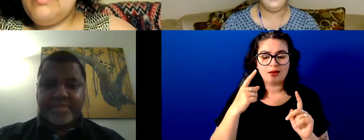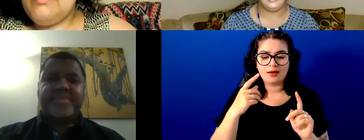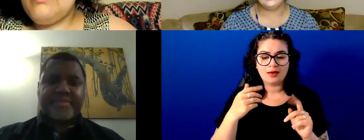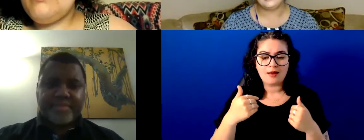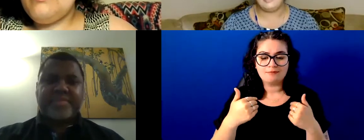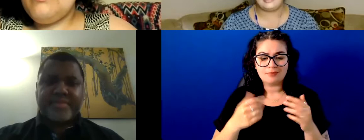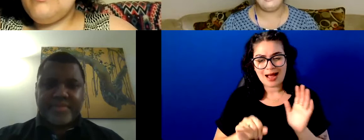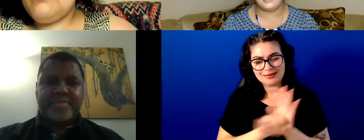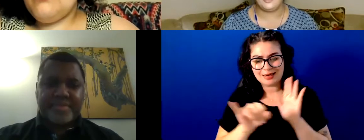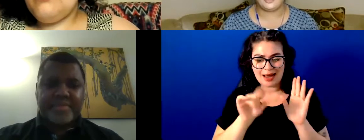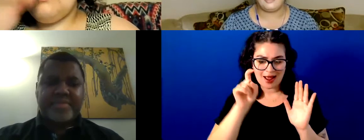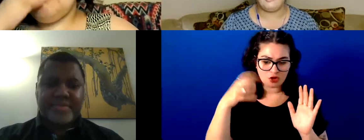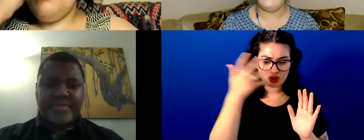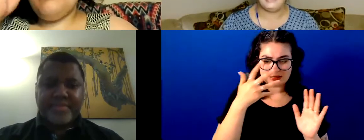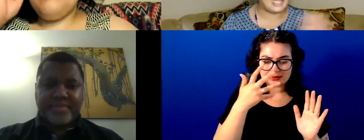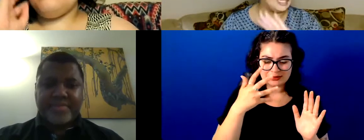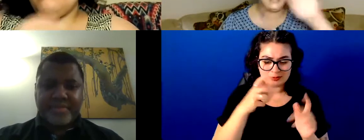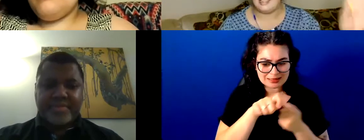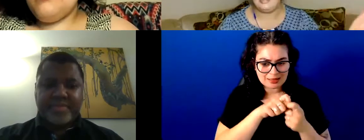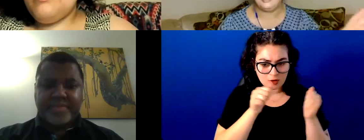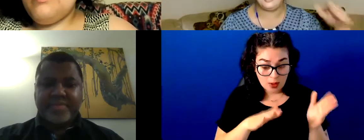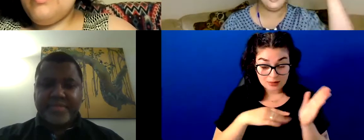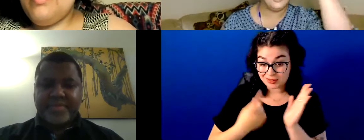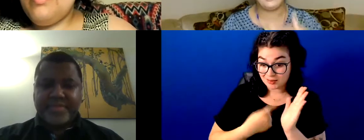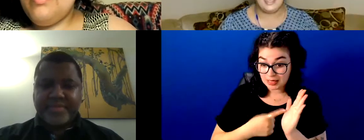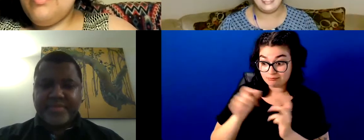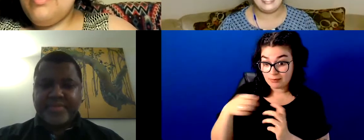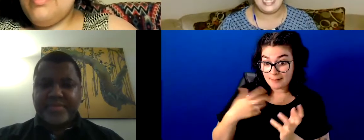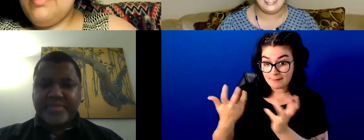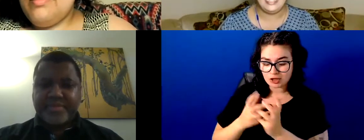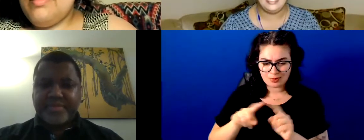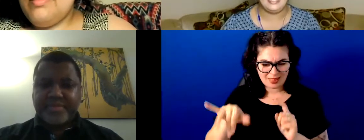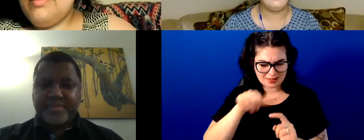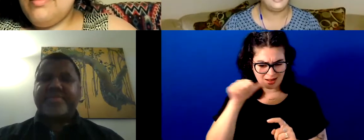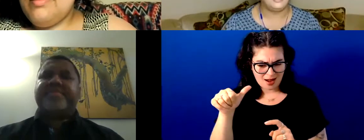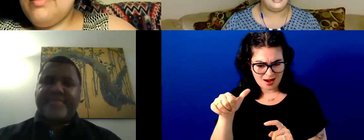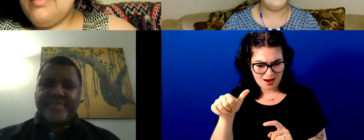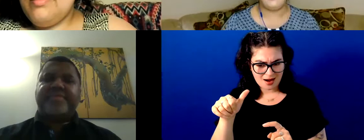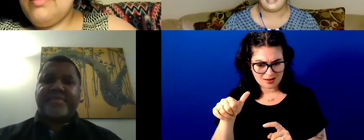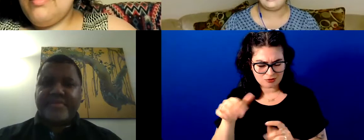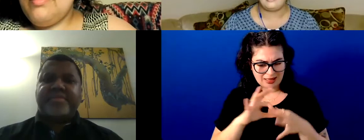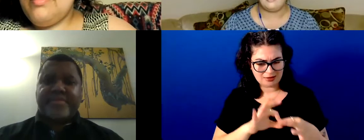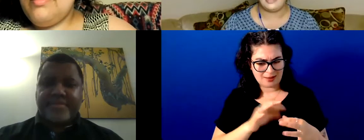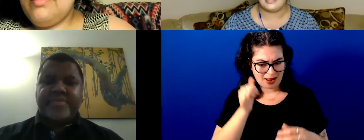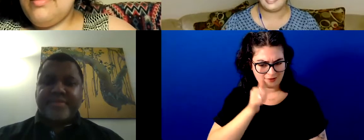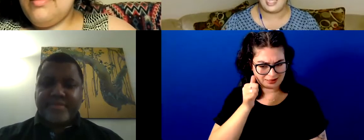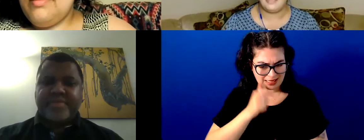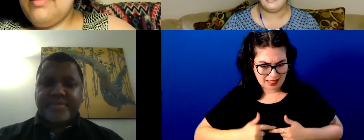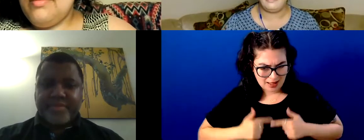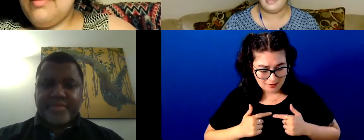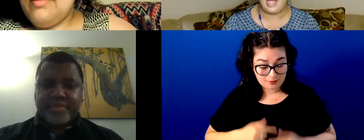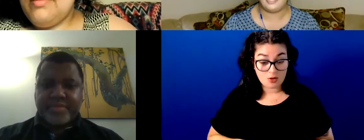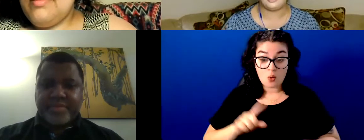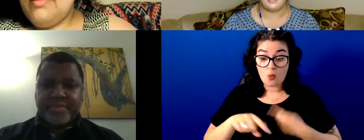mean, some of the times I do look like RuPaul, but has nothing to do with my daily of. But when I started my transition, I was